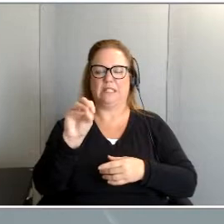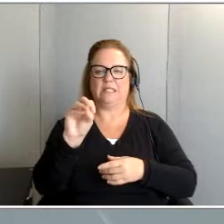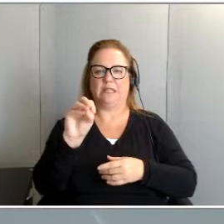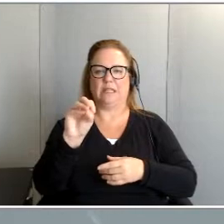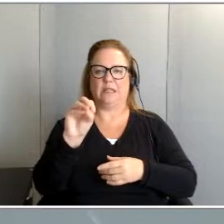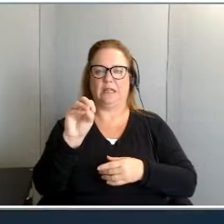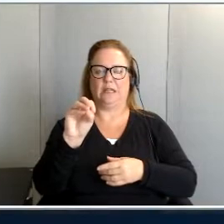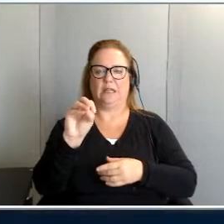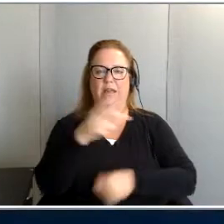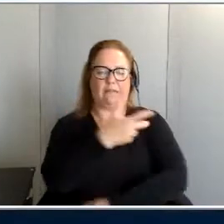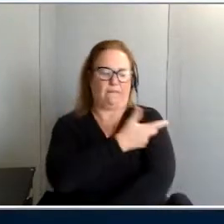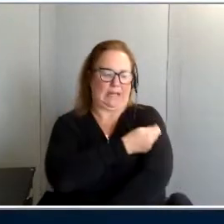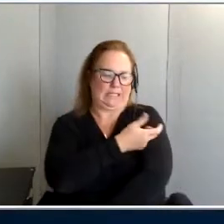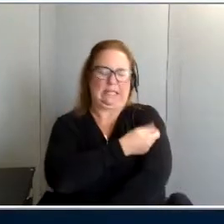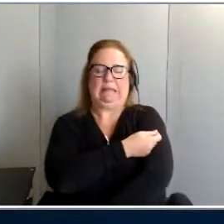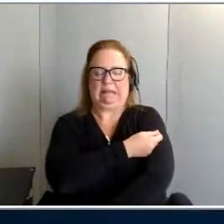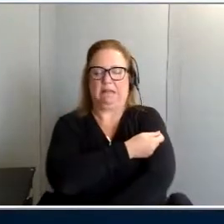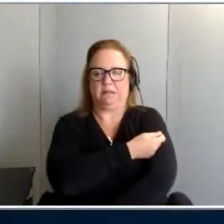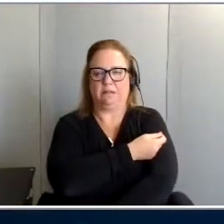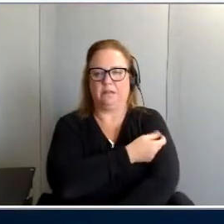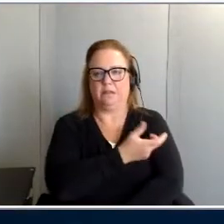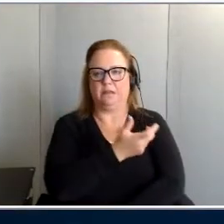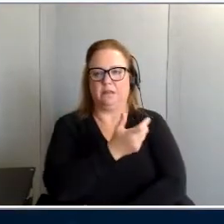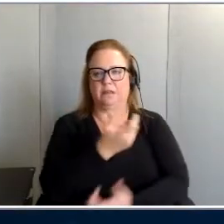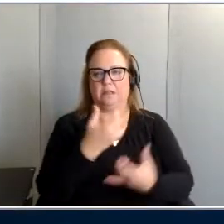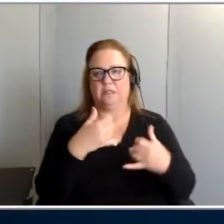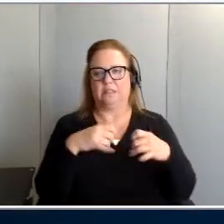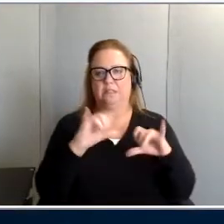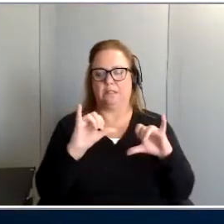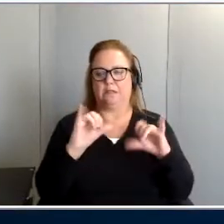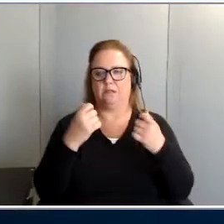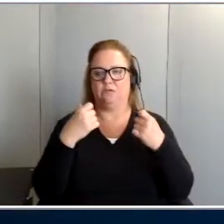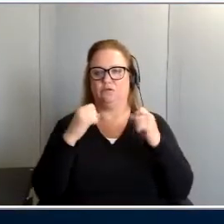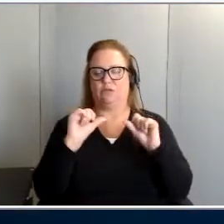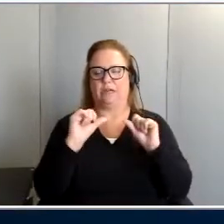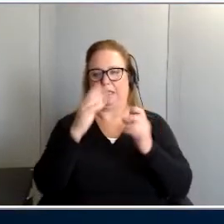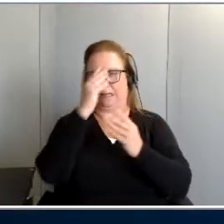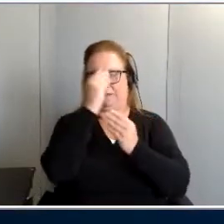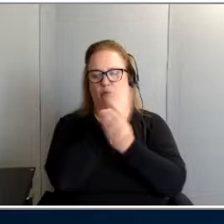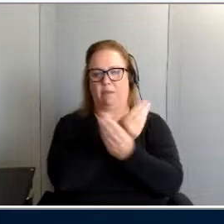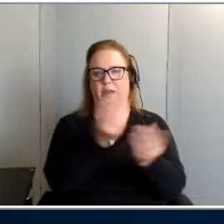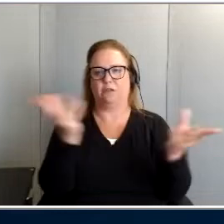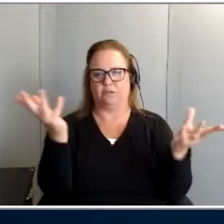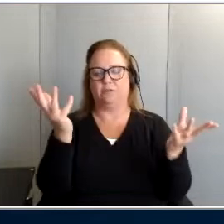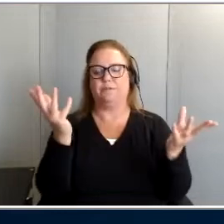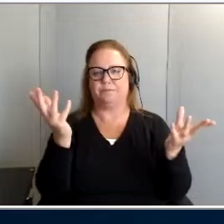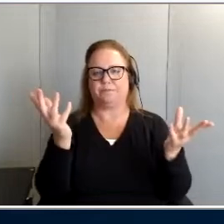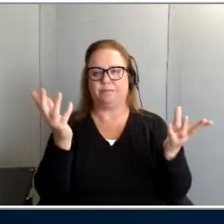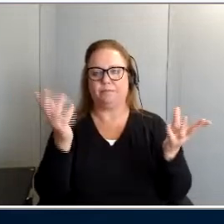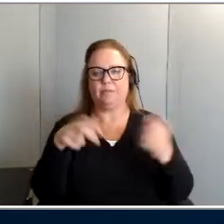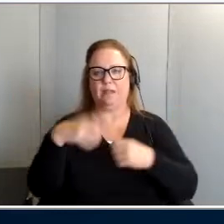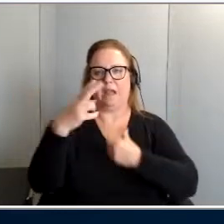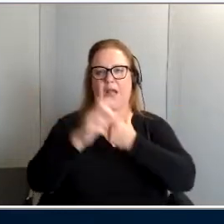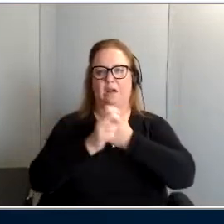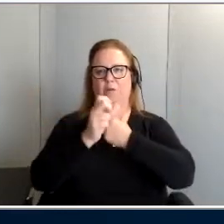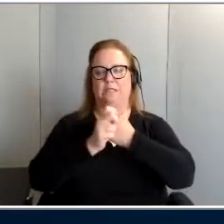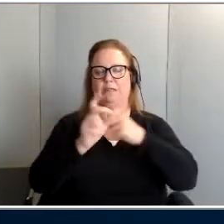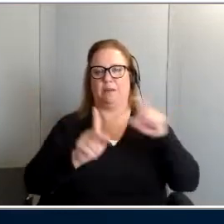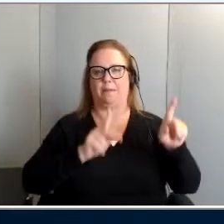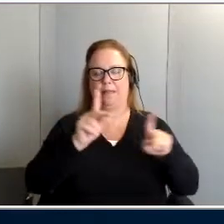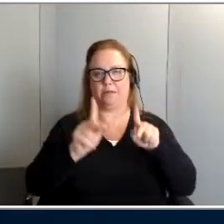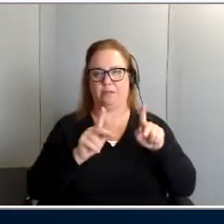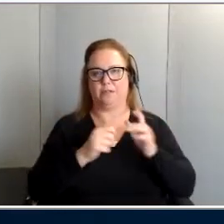Jynneos vaccine as well. And again, still really trying to get that information out to those highest at high risk populations and